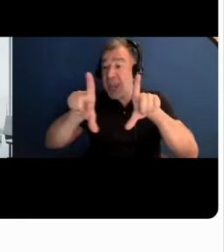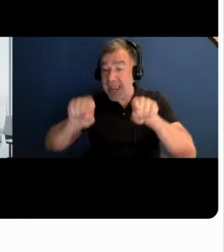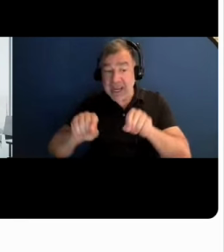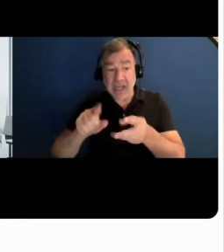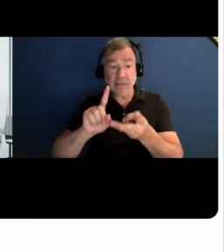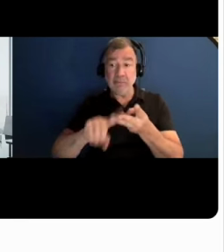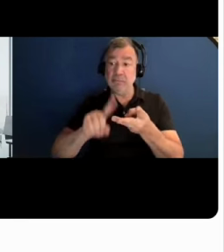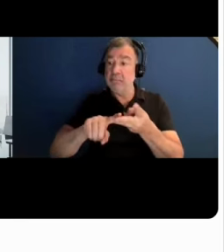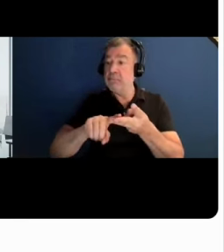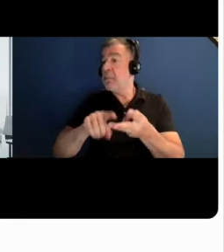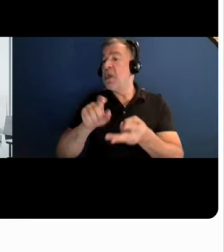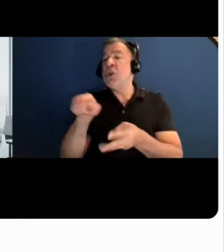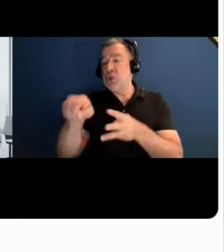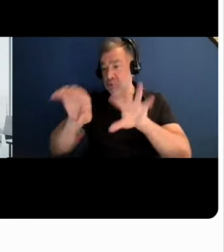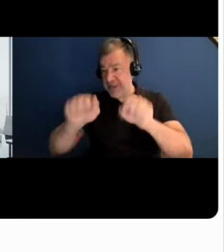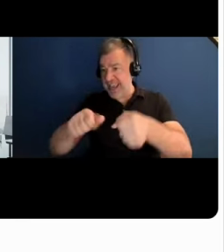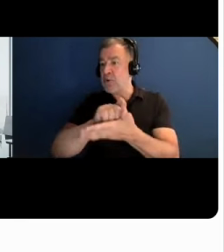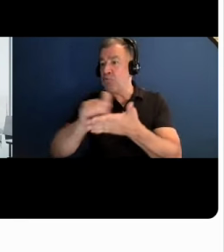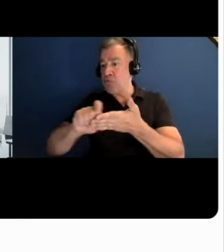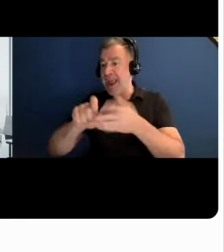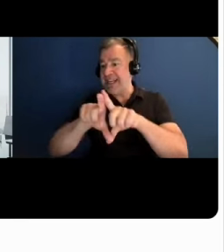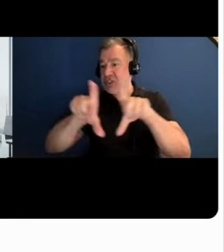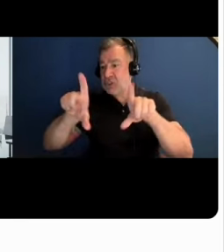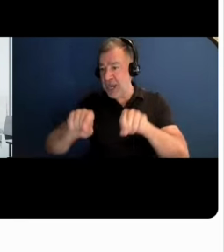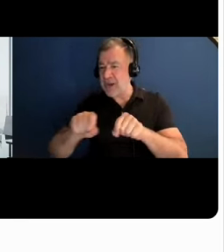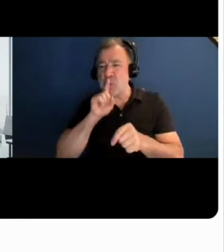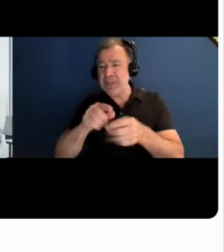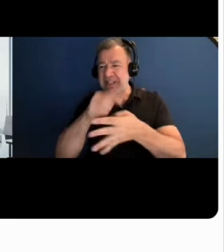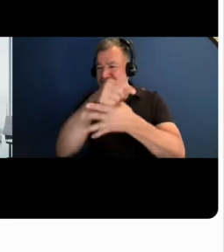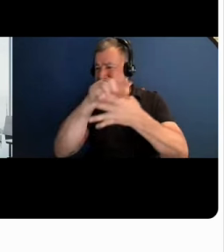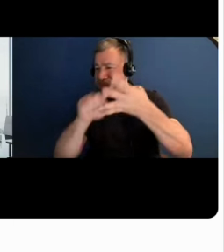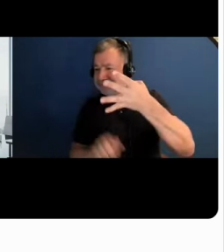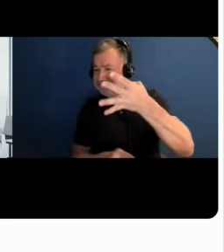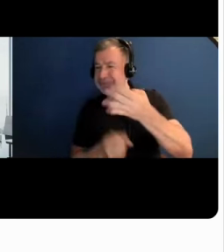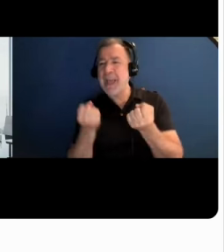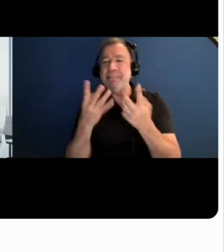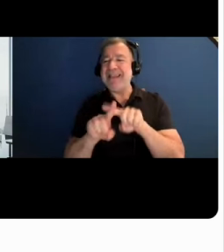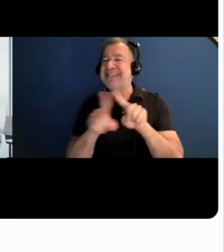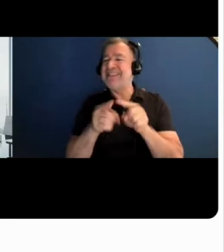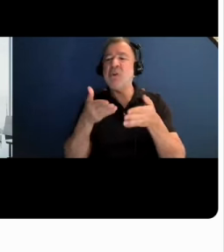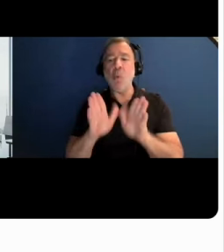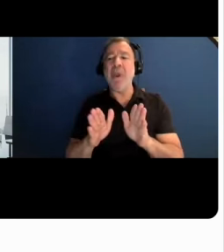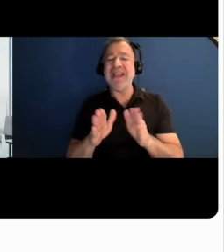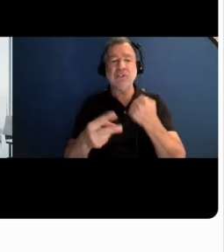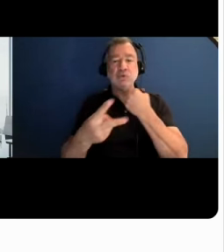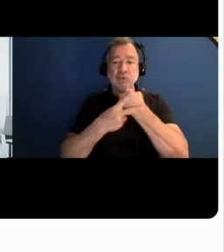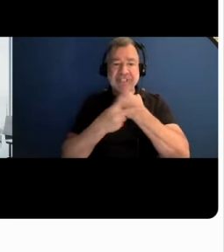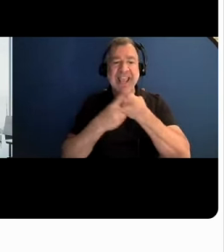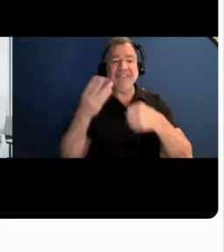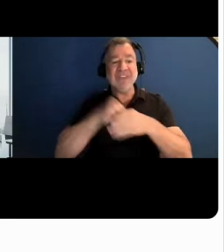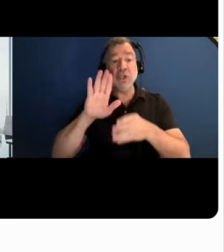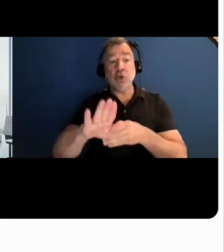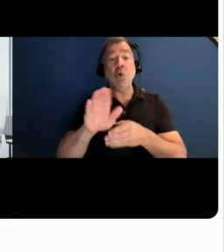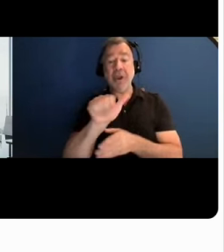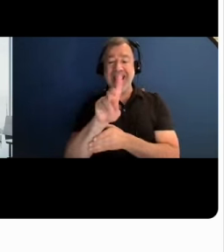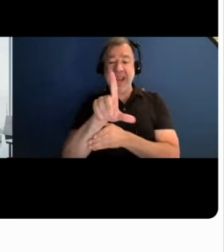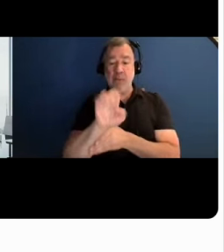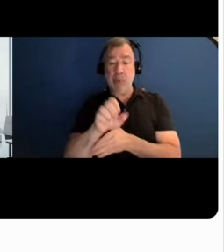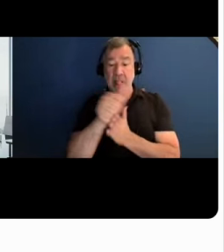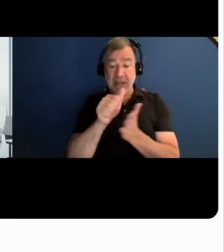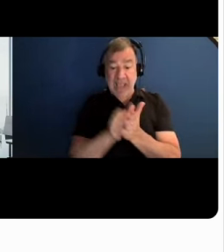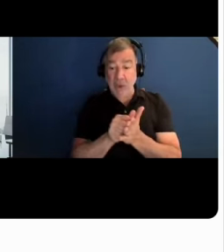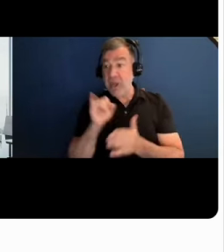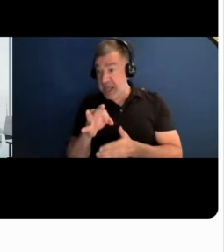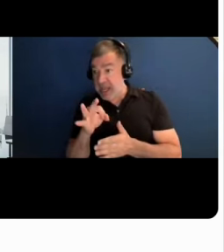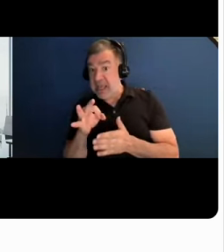a check. So there are so many different ways to contribute and save in your ABLE account. If you contribute from a bank account, you just